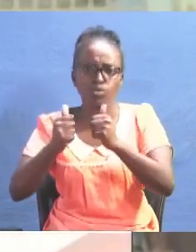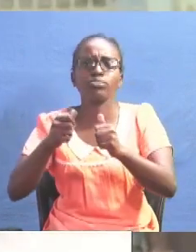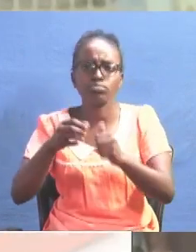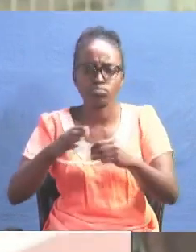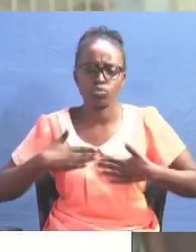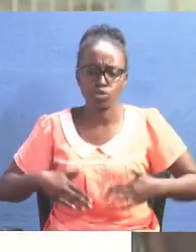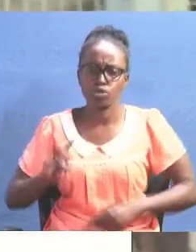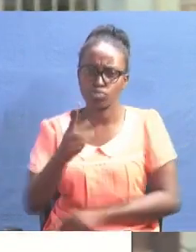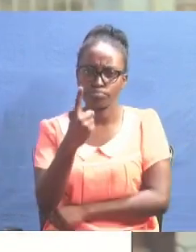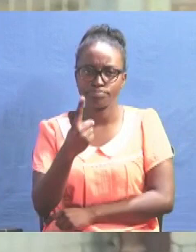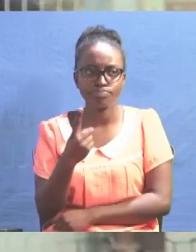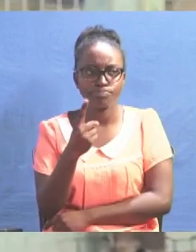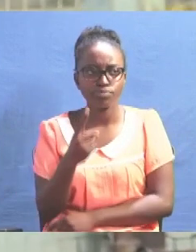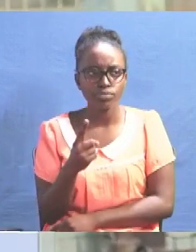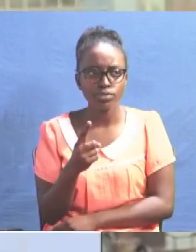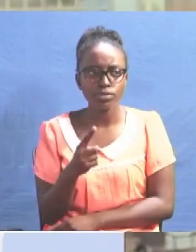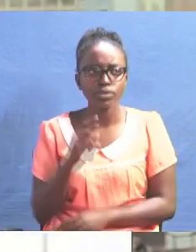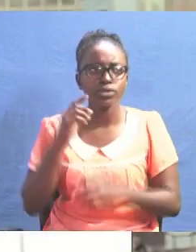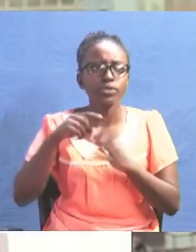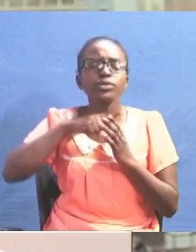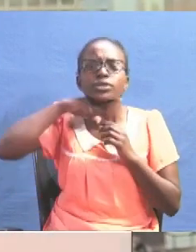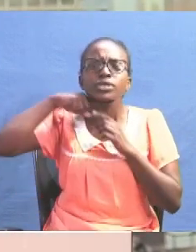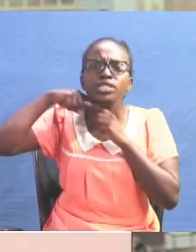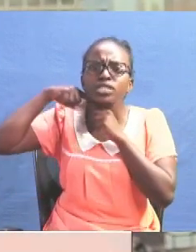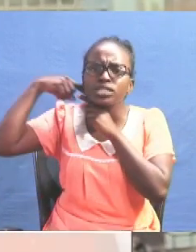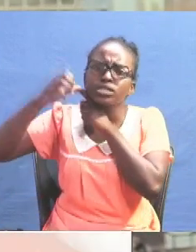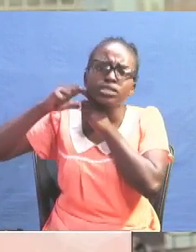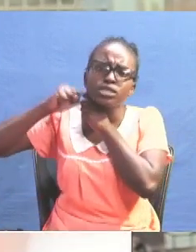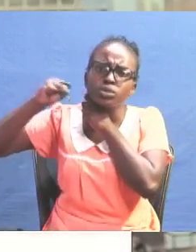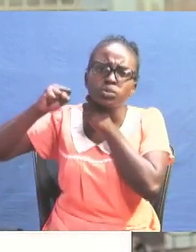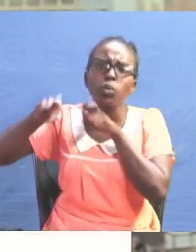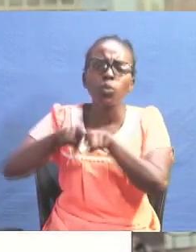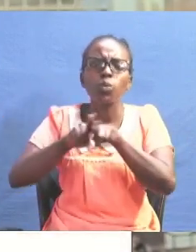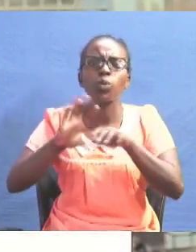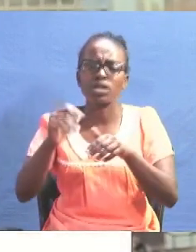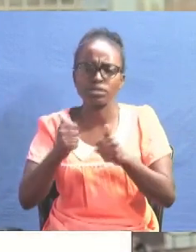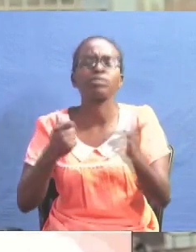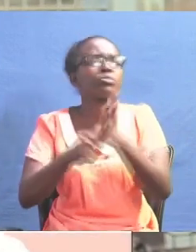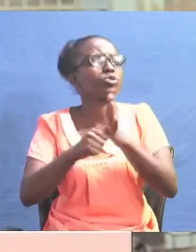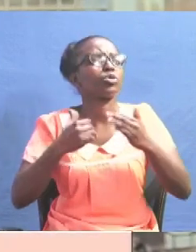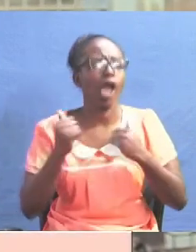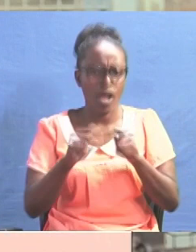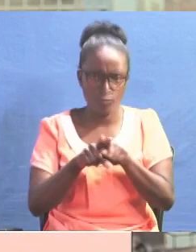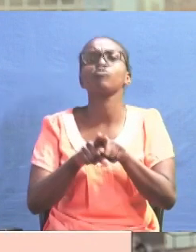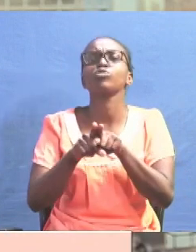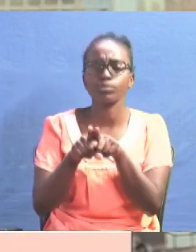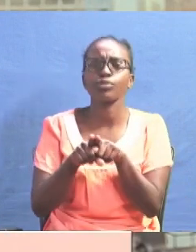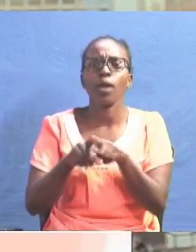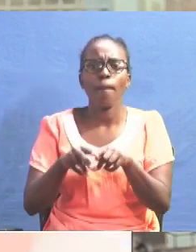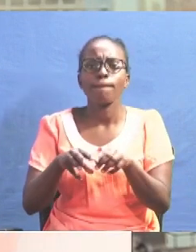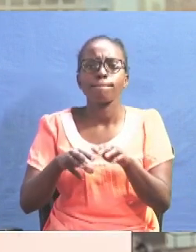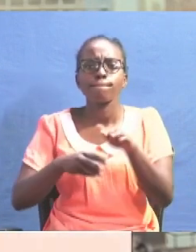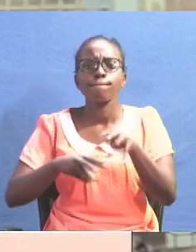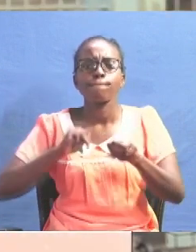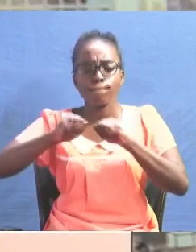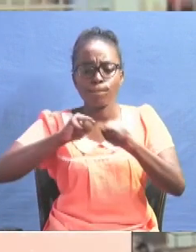was adopted and also murdered before he was dumped at River Yala. So my message to the government, more so to the